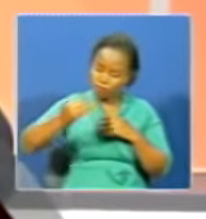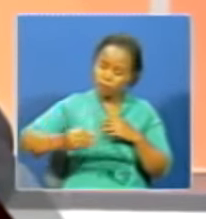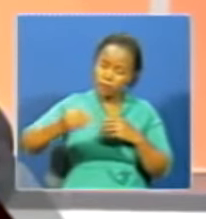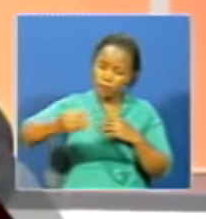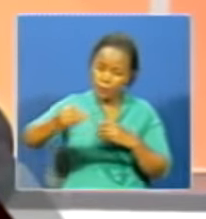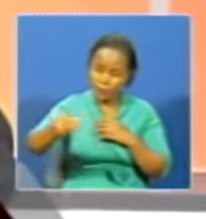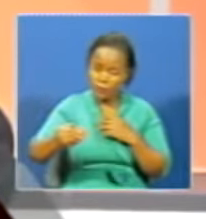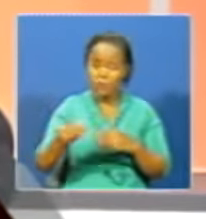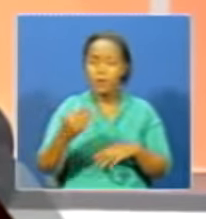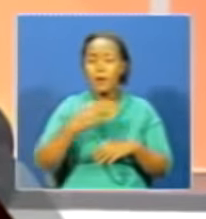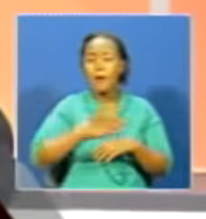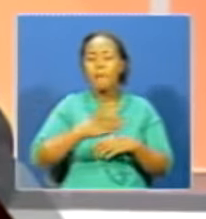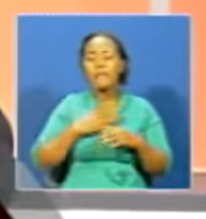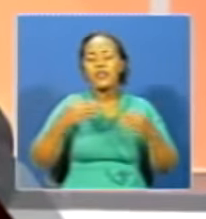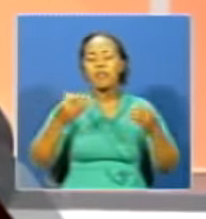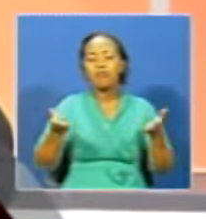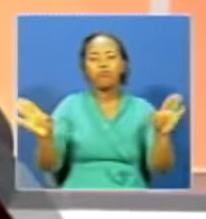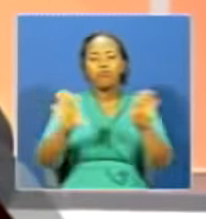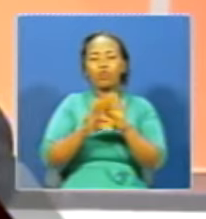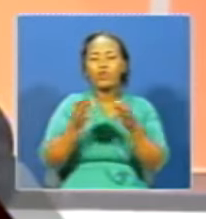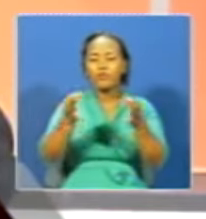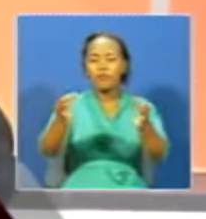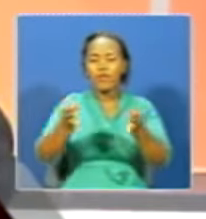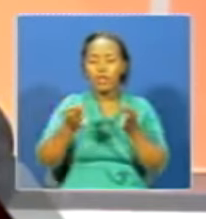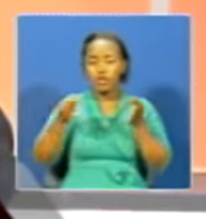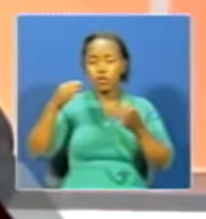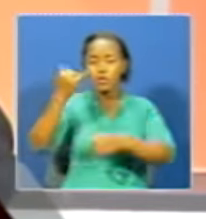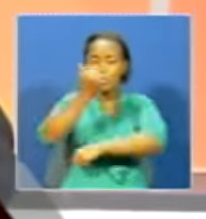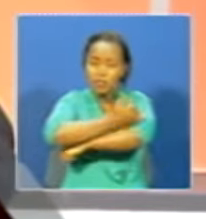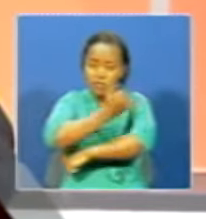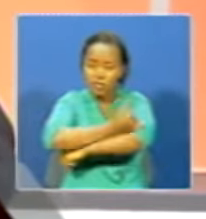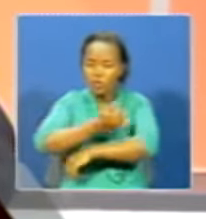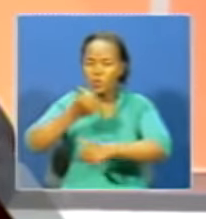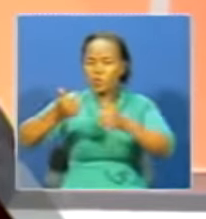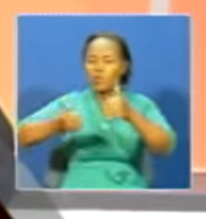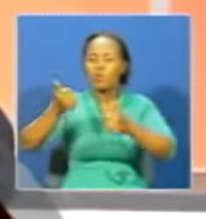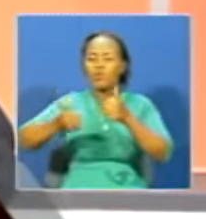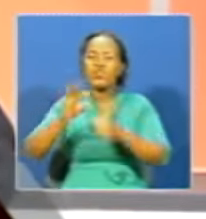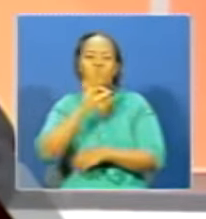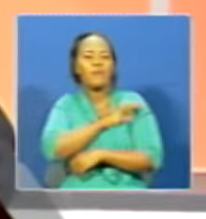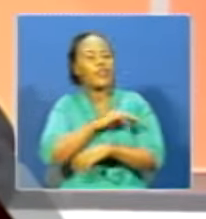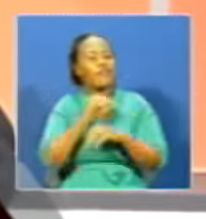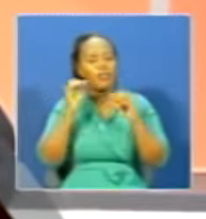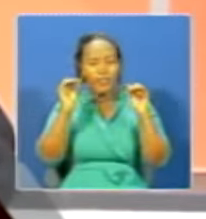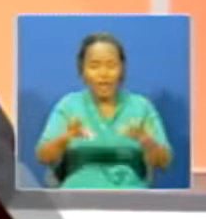closed financial institutions that were not meeting the requirements. Along the way,